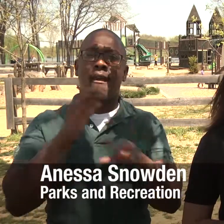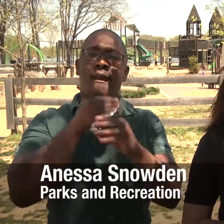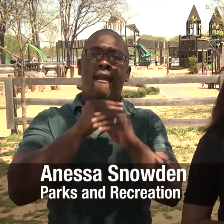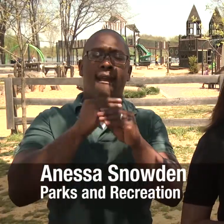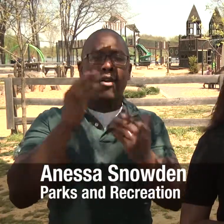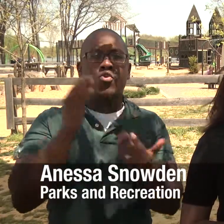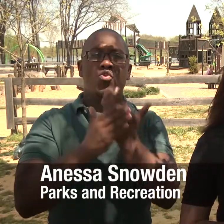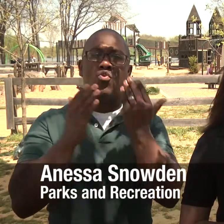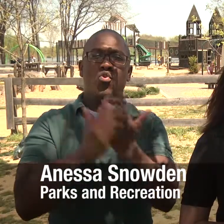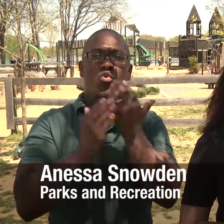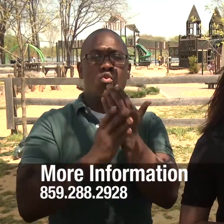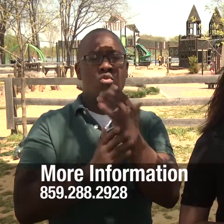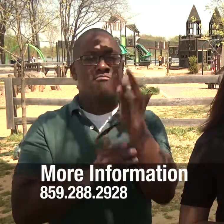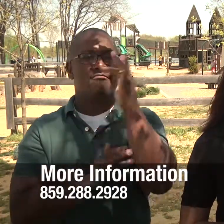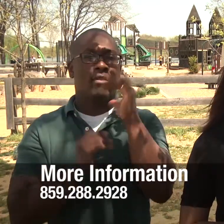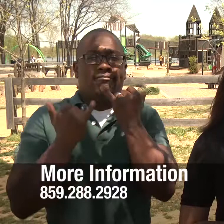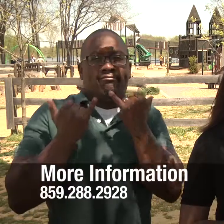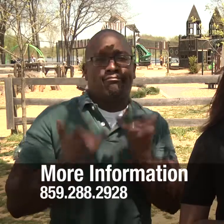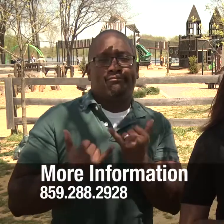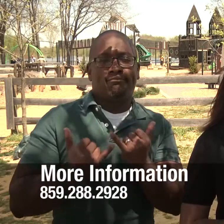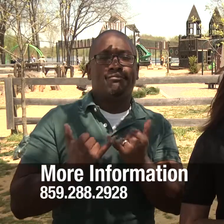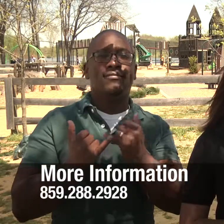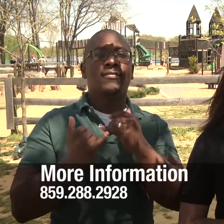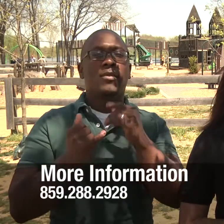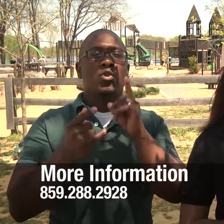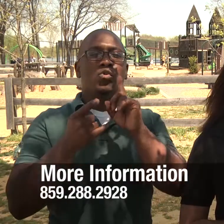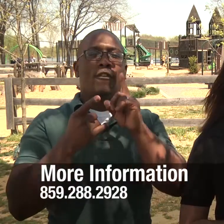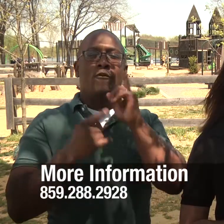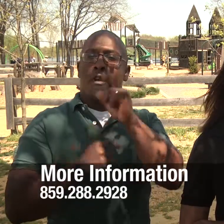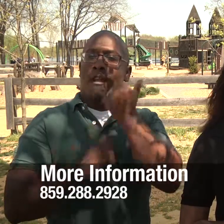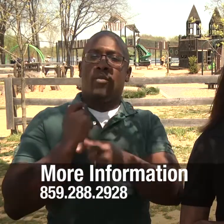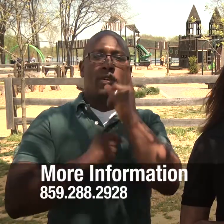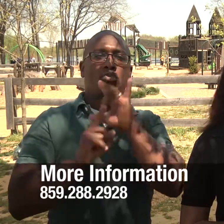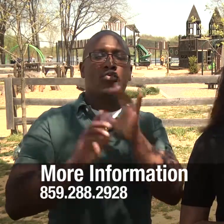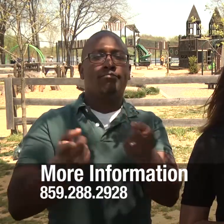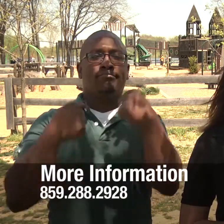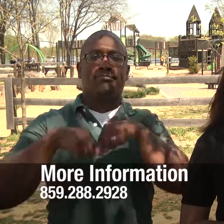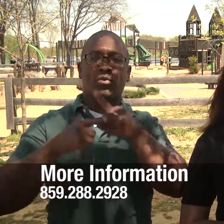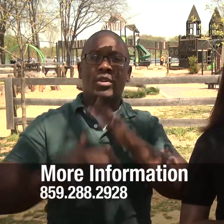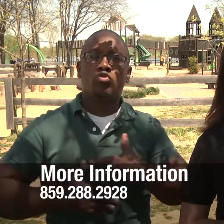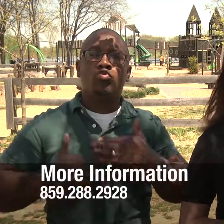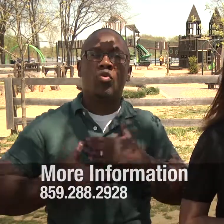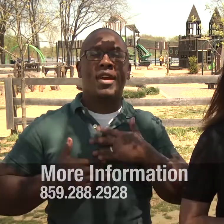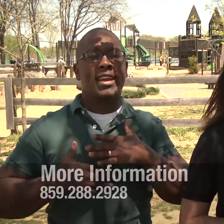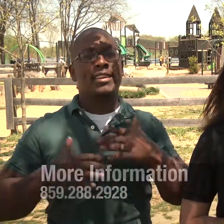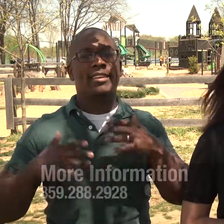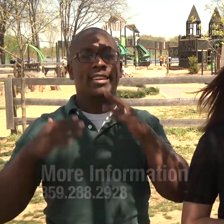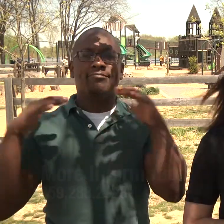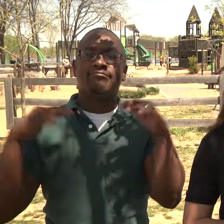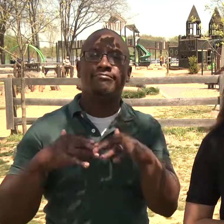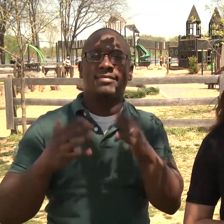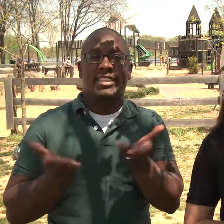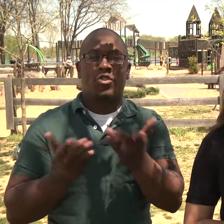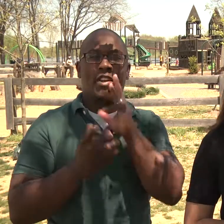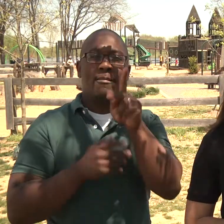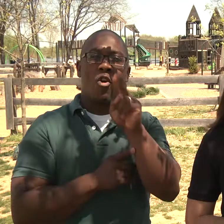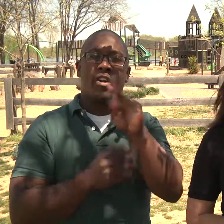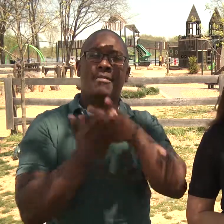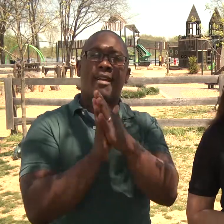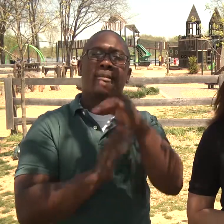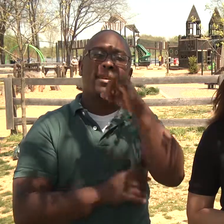that everyone can come together and enjoy our beautiful parks. They can recreate together and they can just get to be a kid.